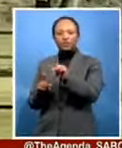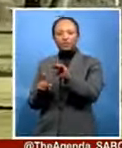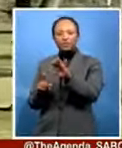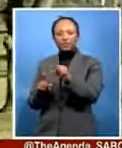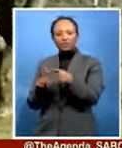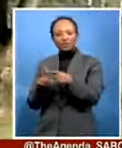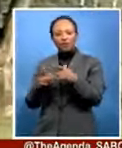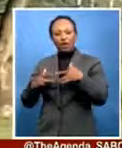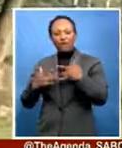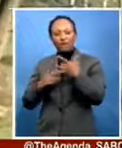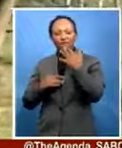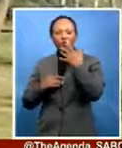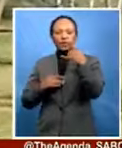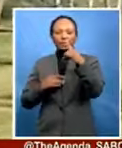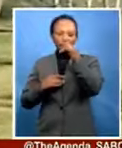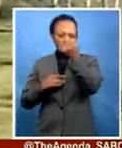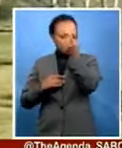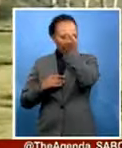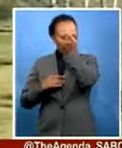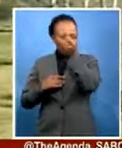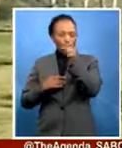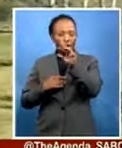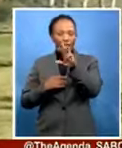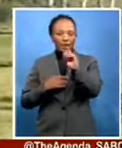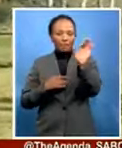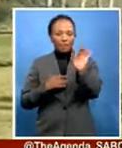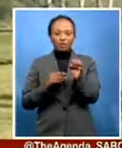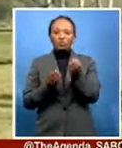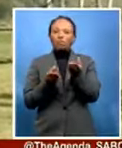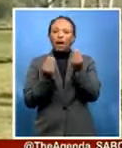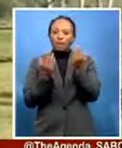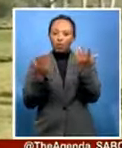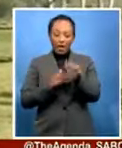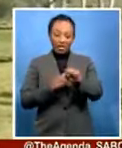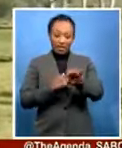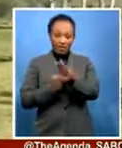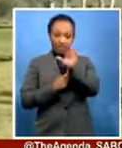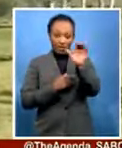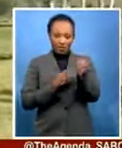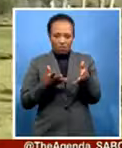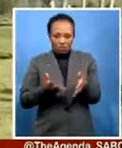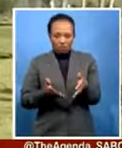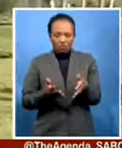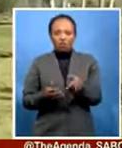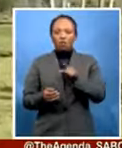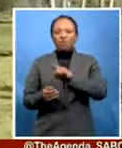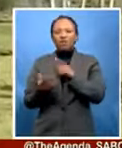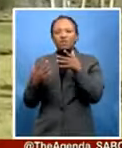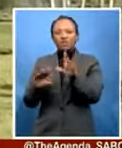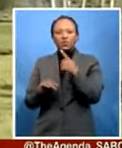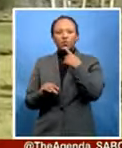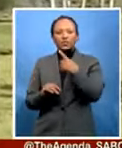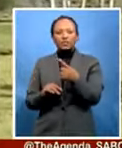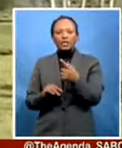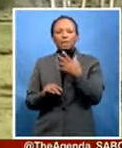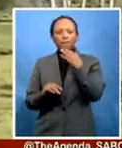of the rhinos are actually found in South Africa. Interesting thing that he pointed out as well is that rhinos aren't only an asset in terms of our Big